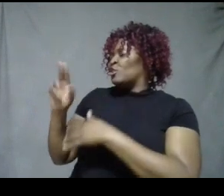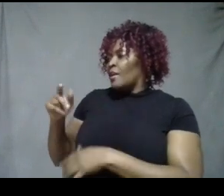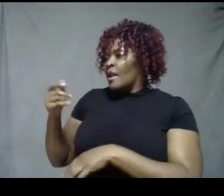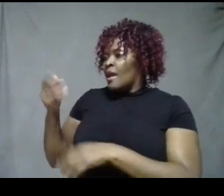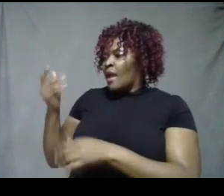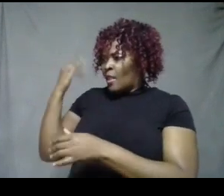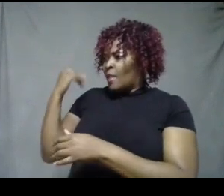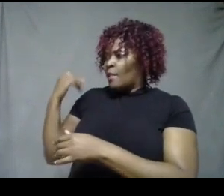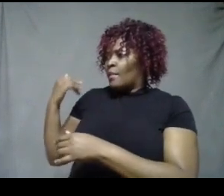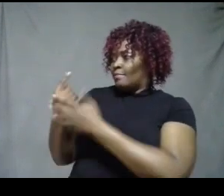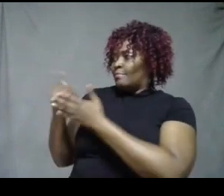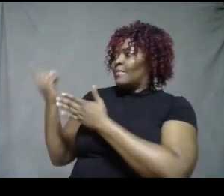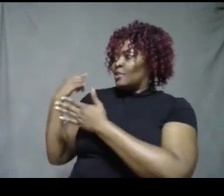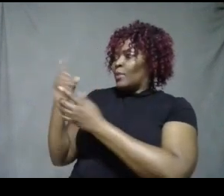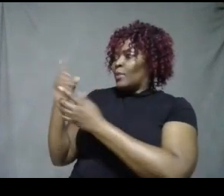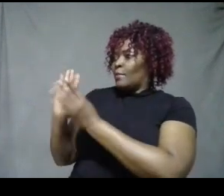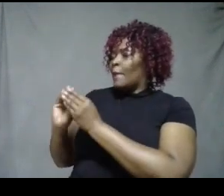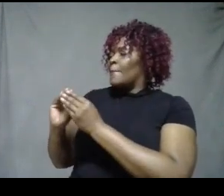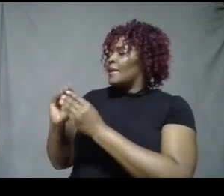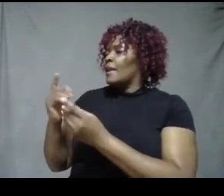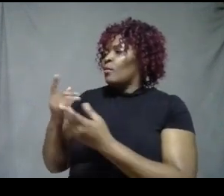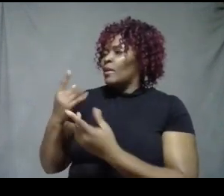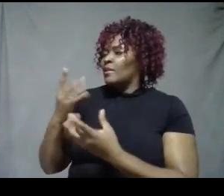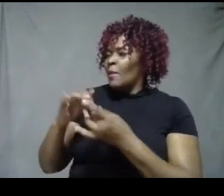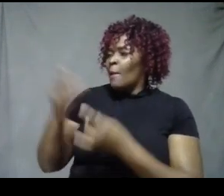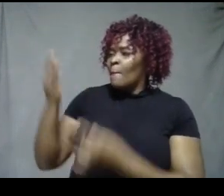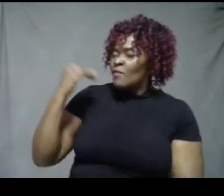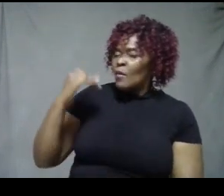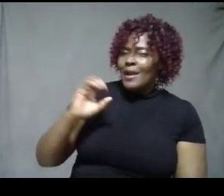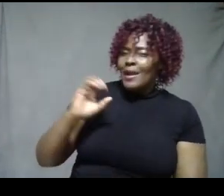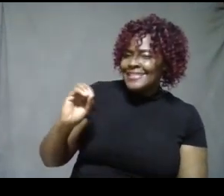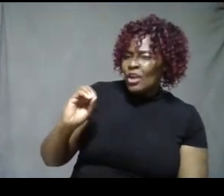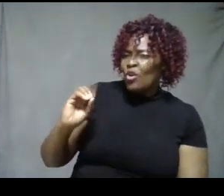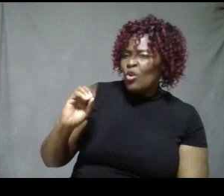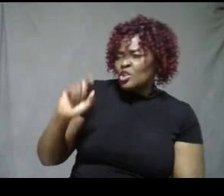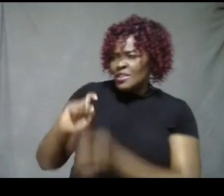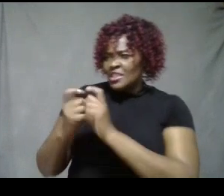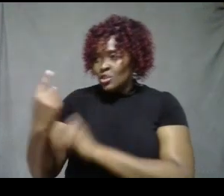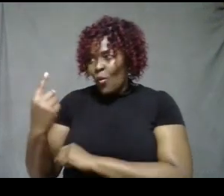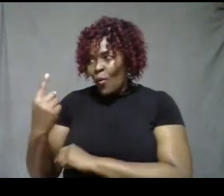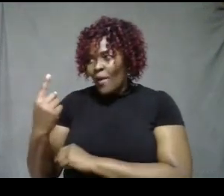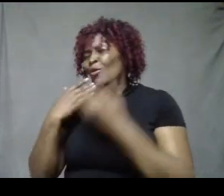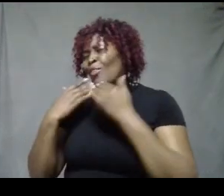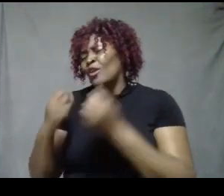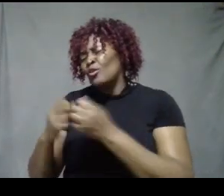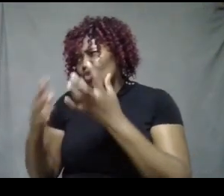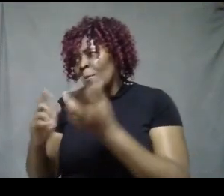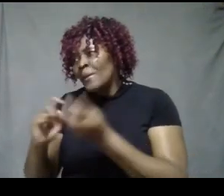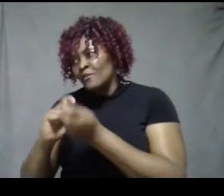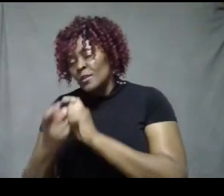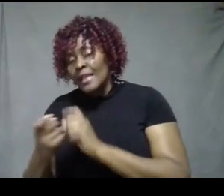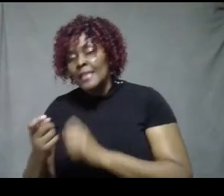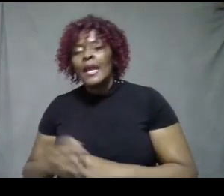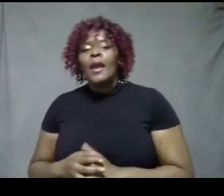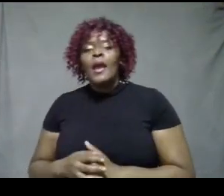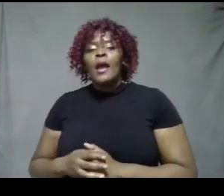about there being a zero before and then how we should definitely have a one there. Thank you so much for making that change.